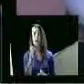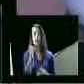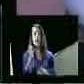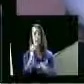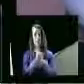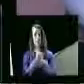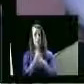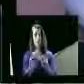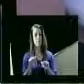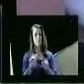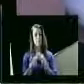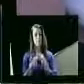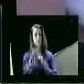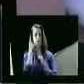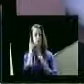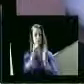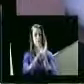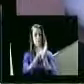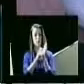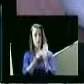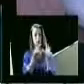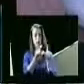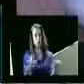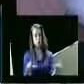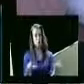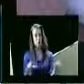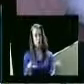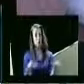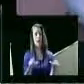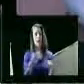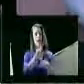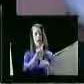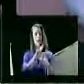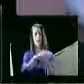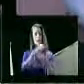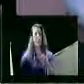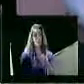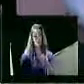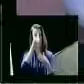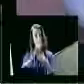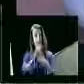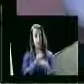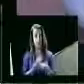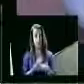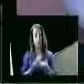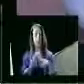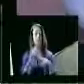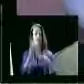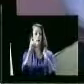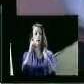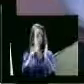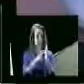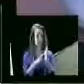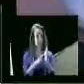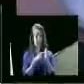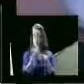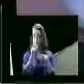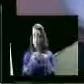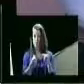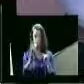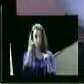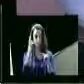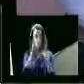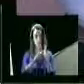impaired ability to understand written language, a learning disorder marked by a severe difficulty in recognizing and understanding written